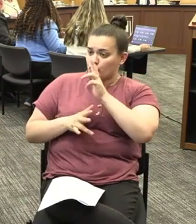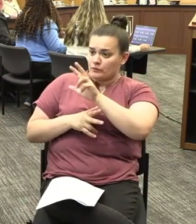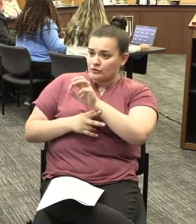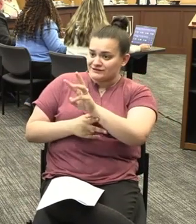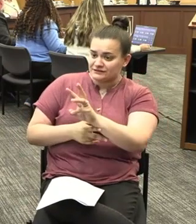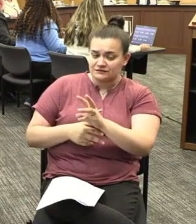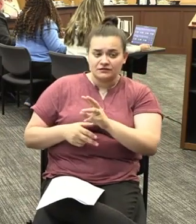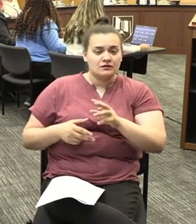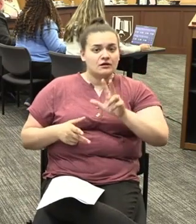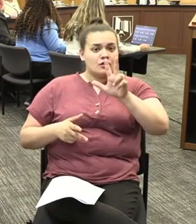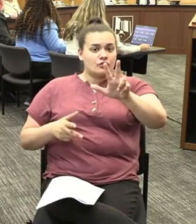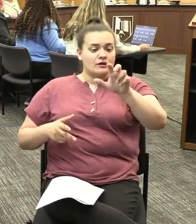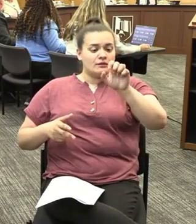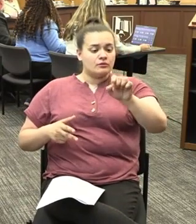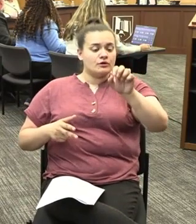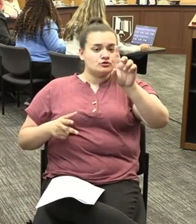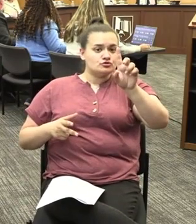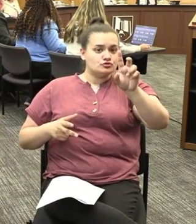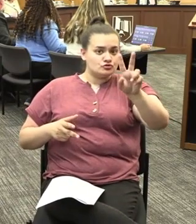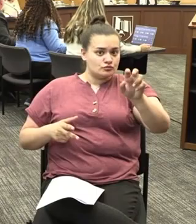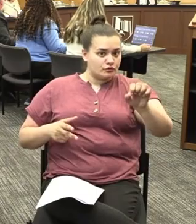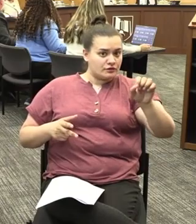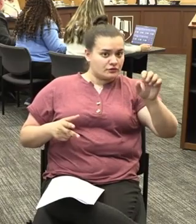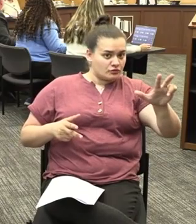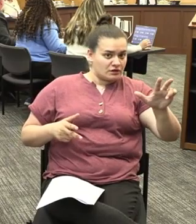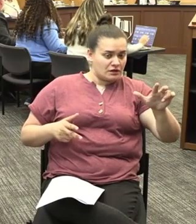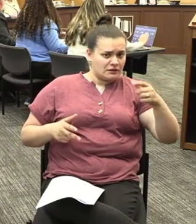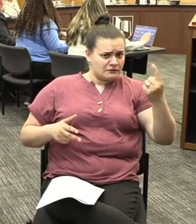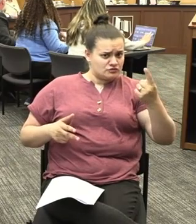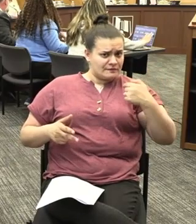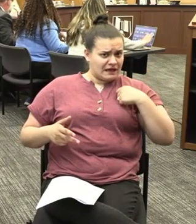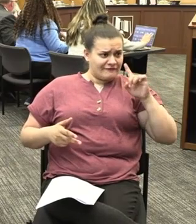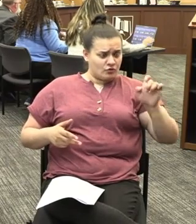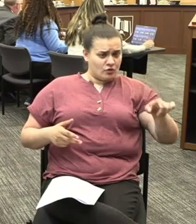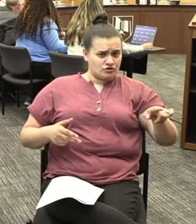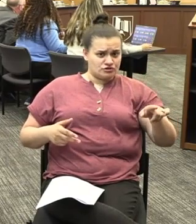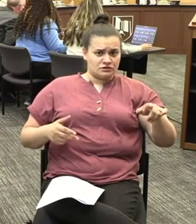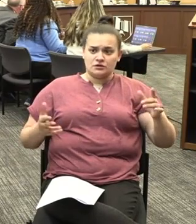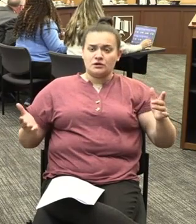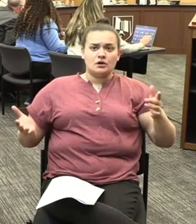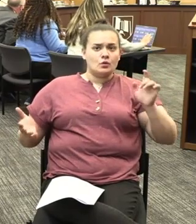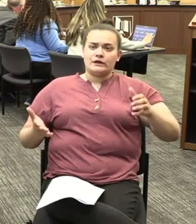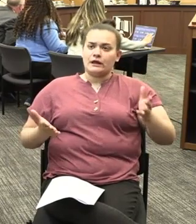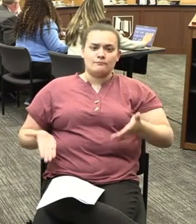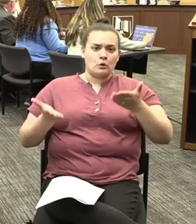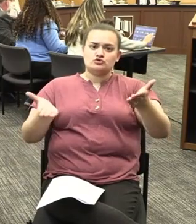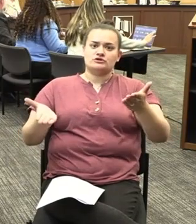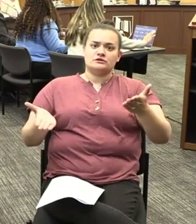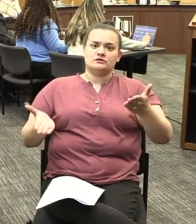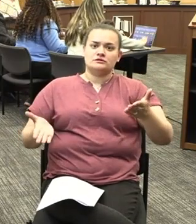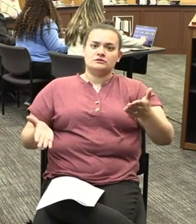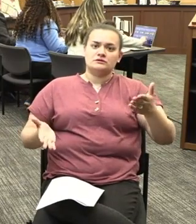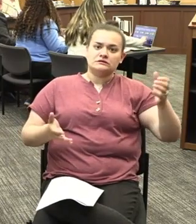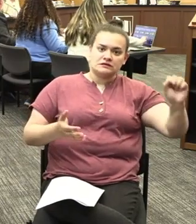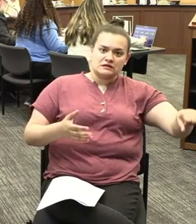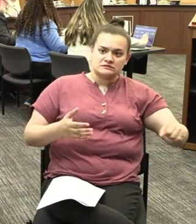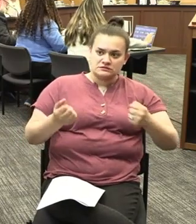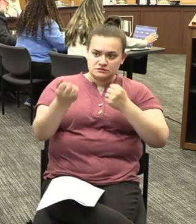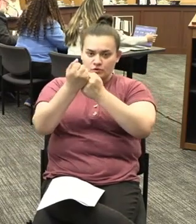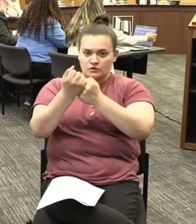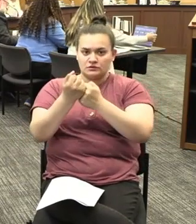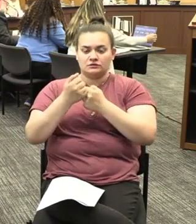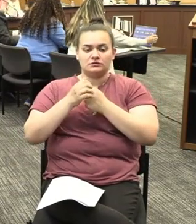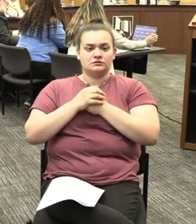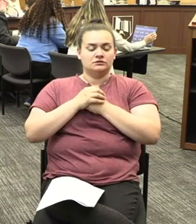Okay, 3.2.8. That was something I have a question about. So We moved. need we need a Oh, motion sorry, first. so moved. Second.